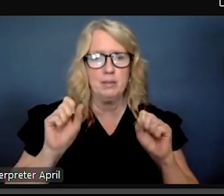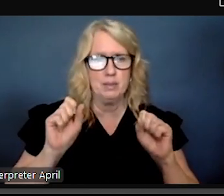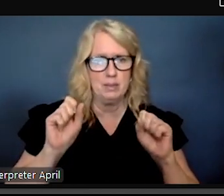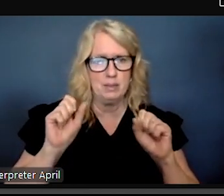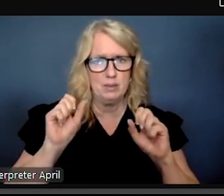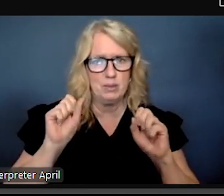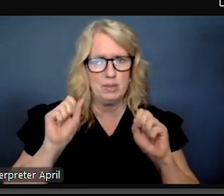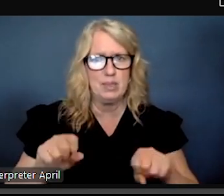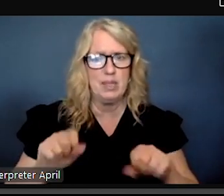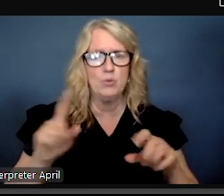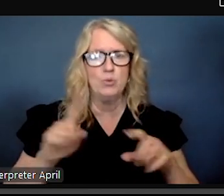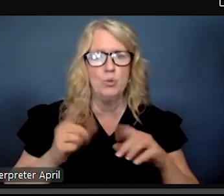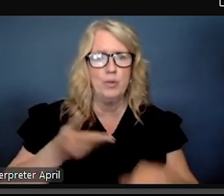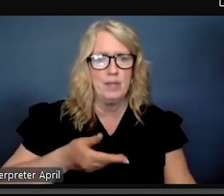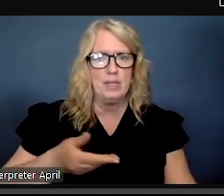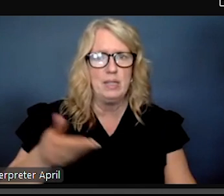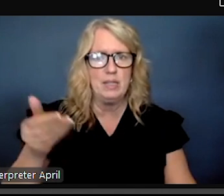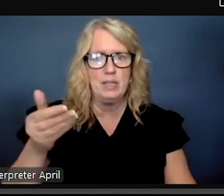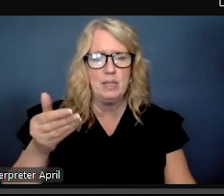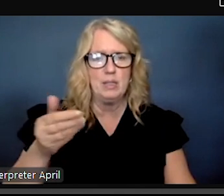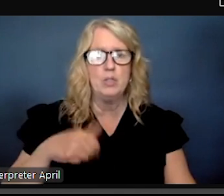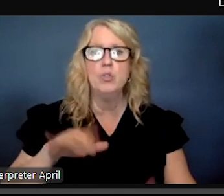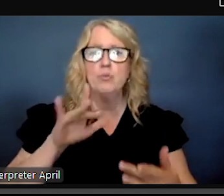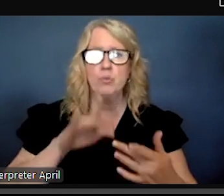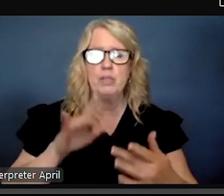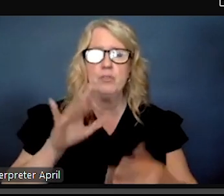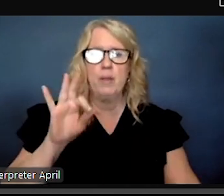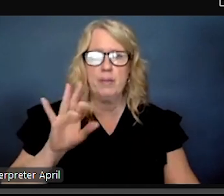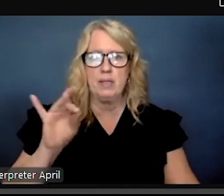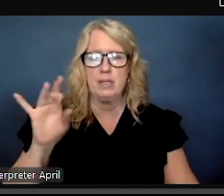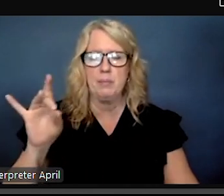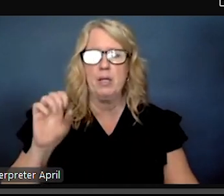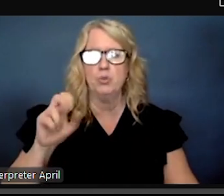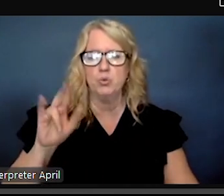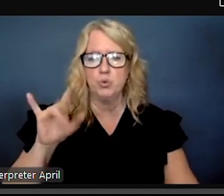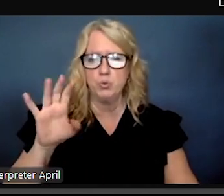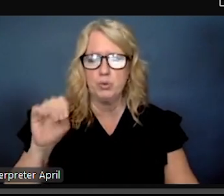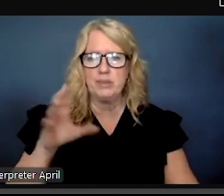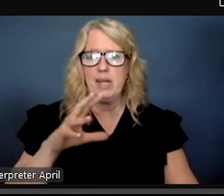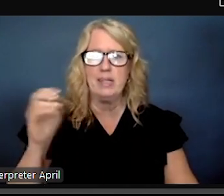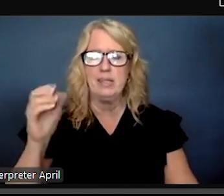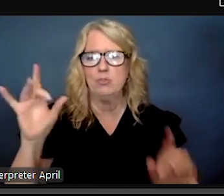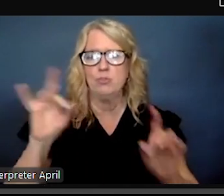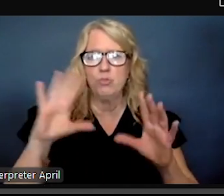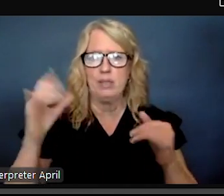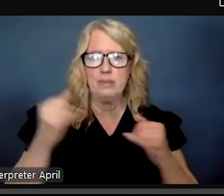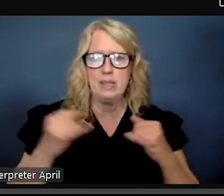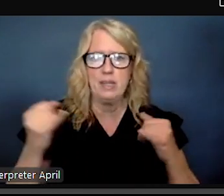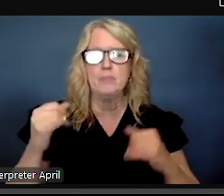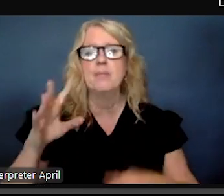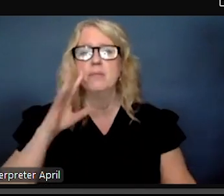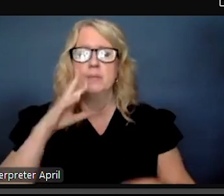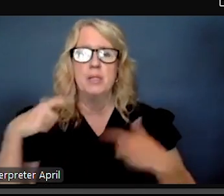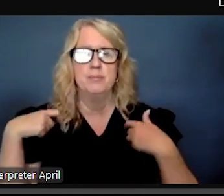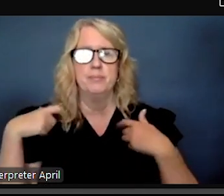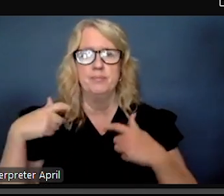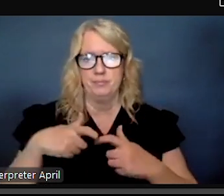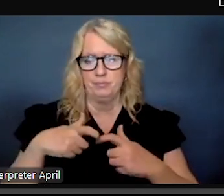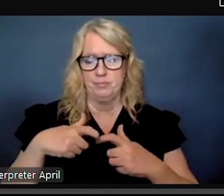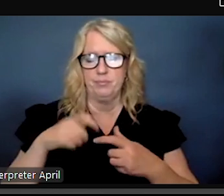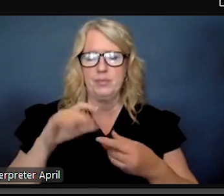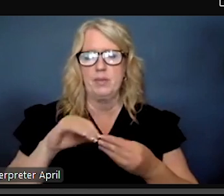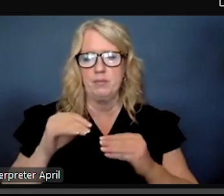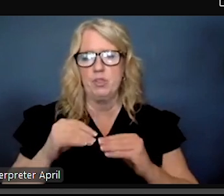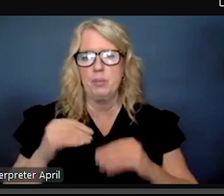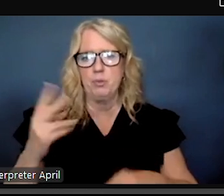the intro to that. Reached the 988 Suicide and Crisis Lifeline. Para español, marque el número